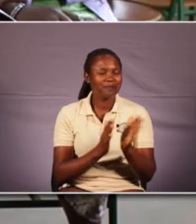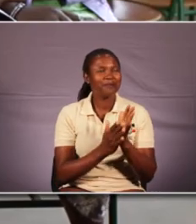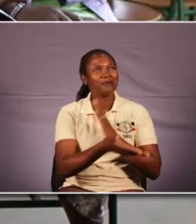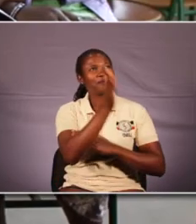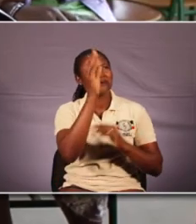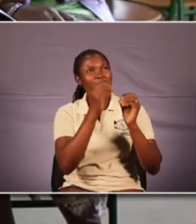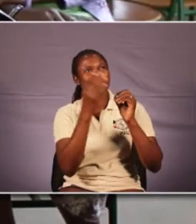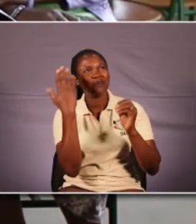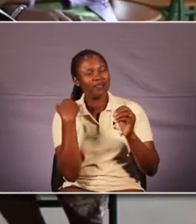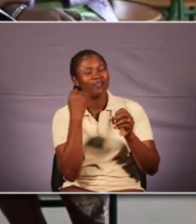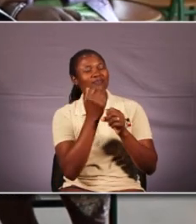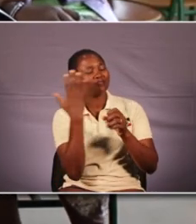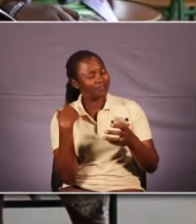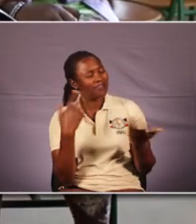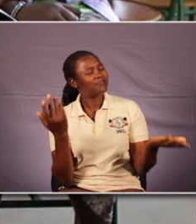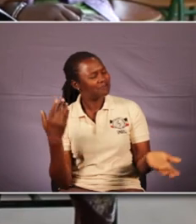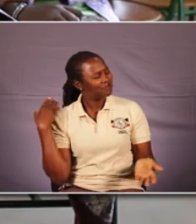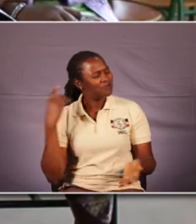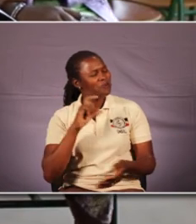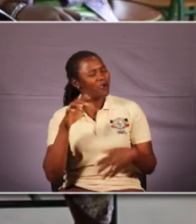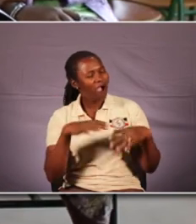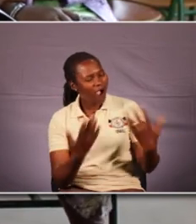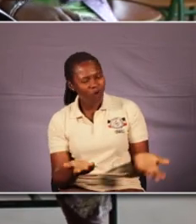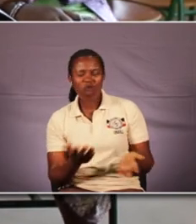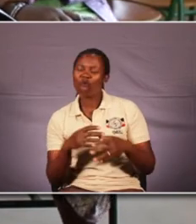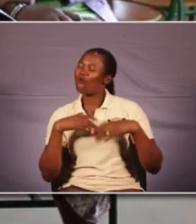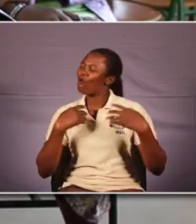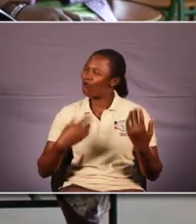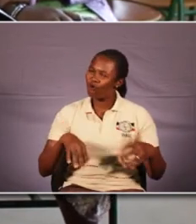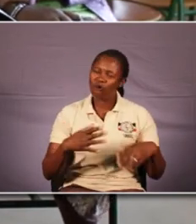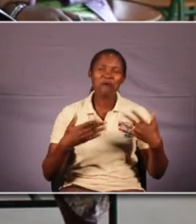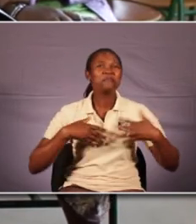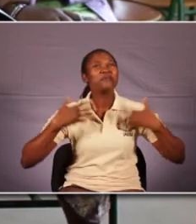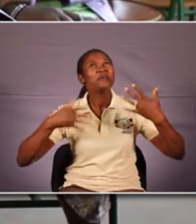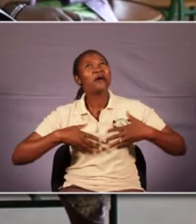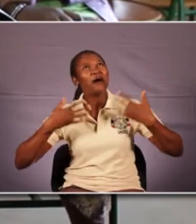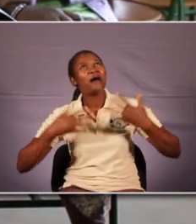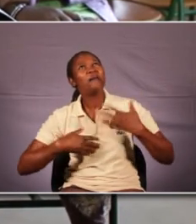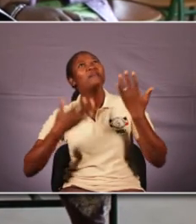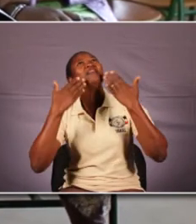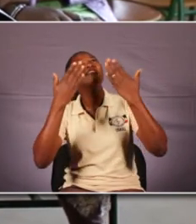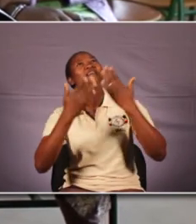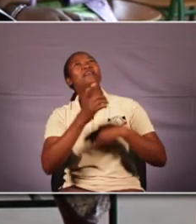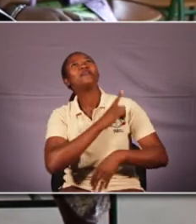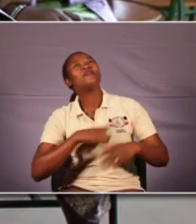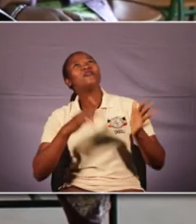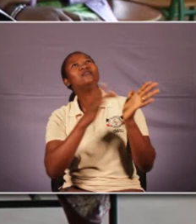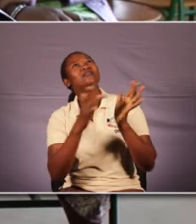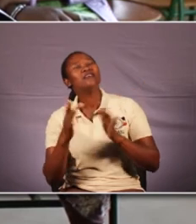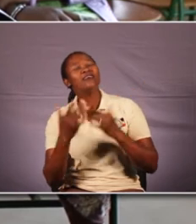Praise God, brothers and sisters. Amen. How was the week for you? Amen. Oh my God, I'm so grateful to God. Thank you, Lord